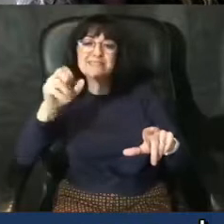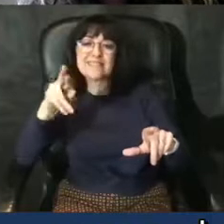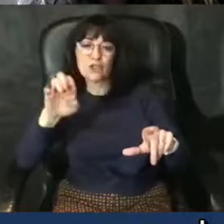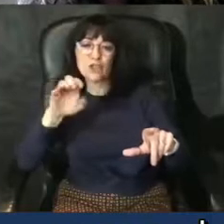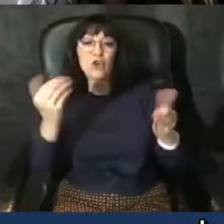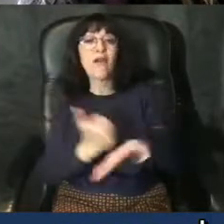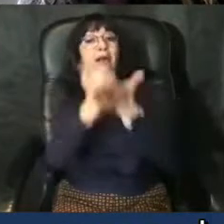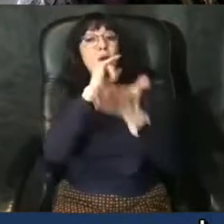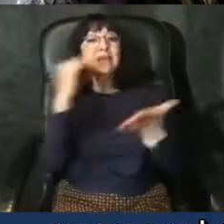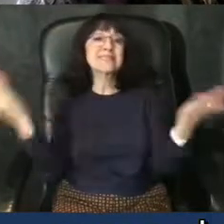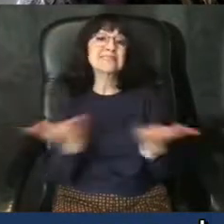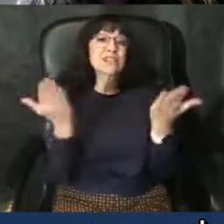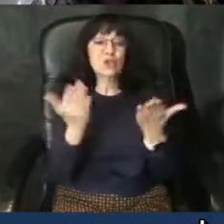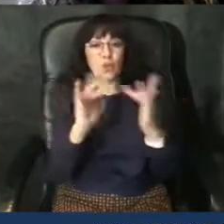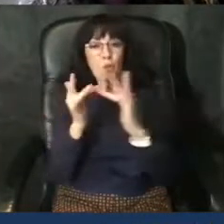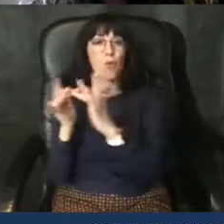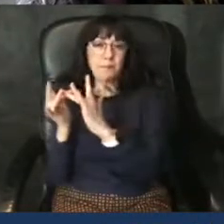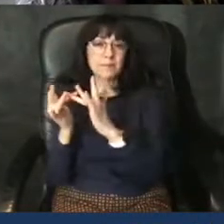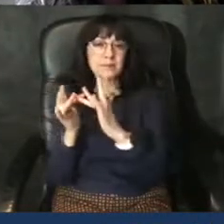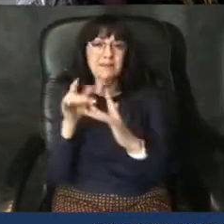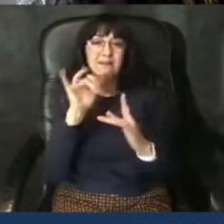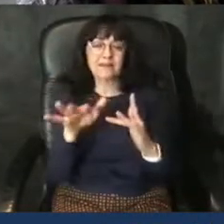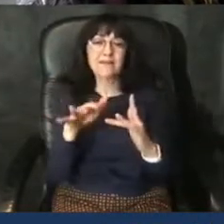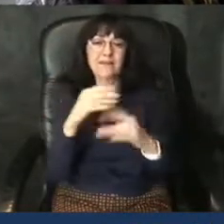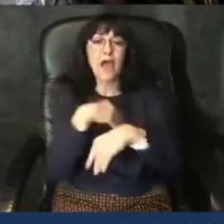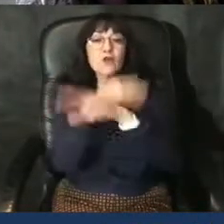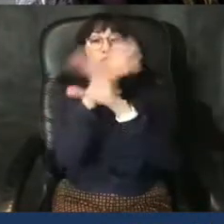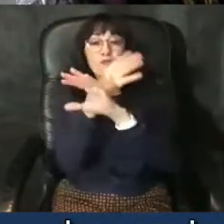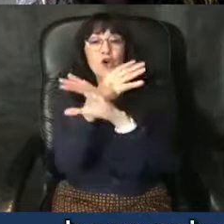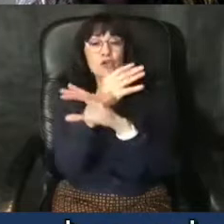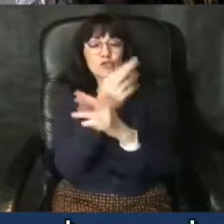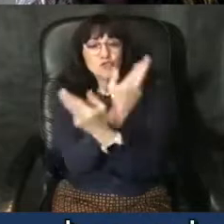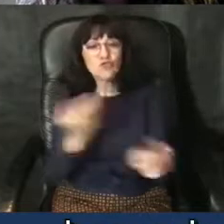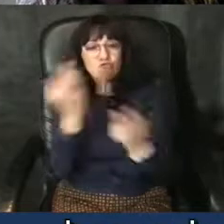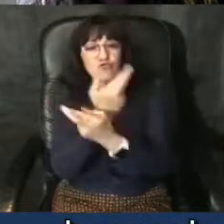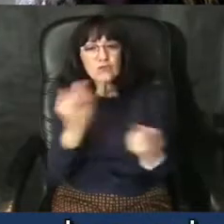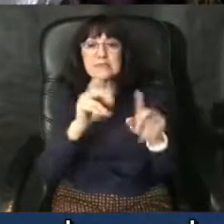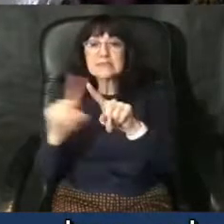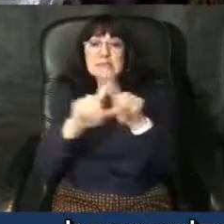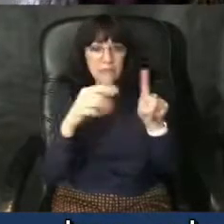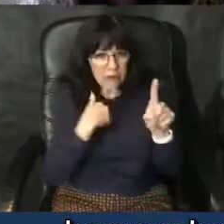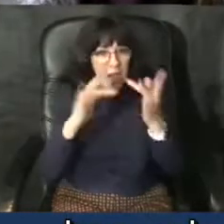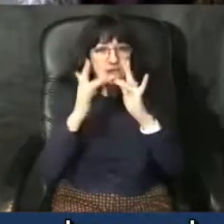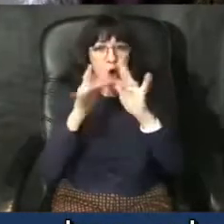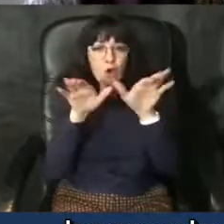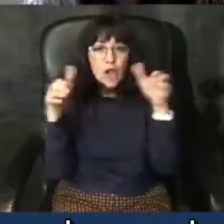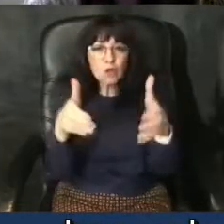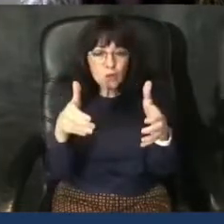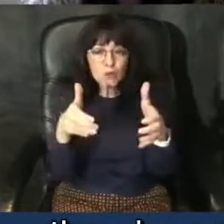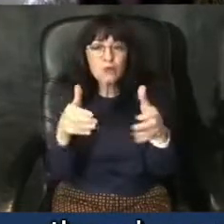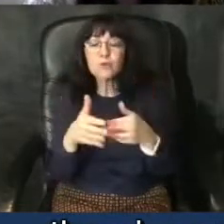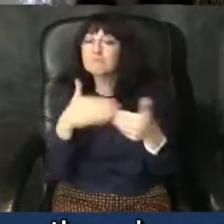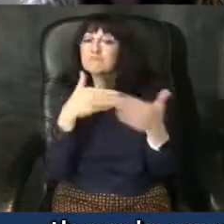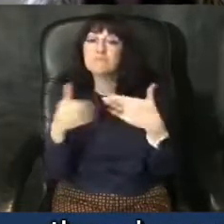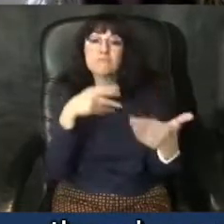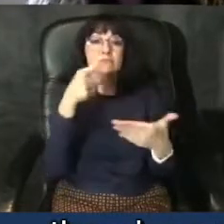Here DE website, are virtual resources for some of the different online groups happening. Whether you're a behavioral health provider,